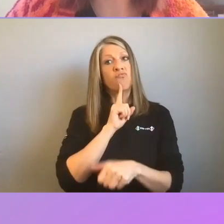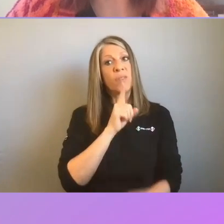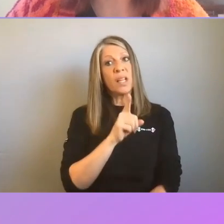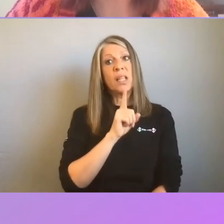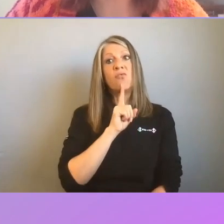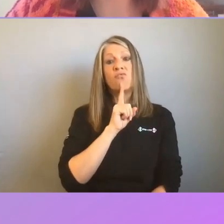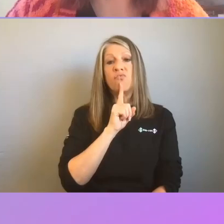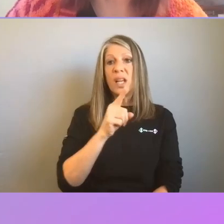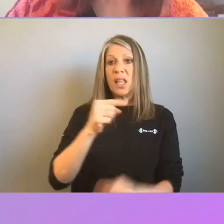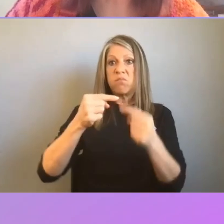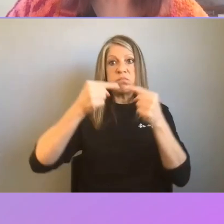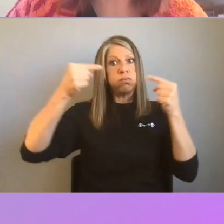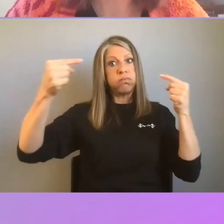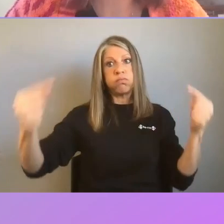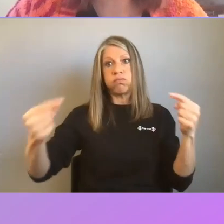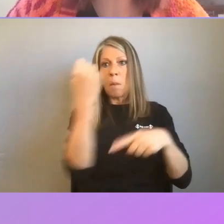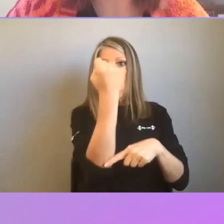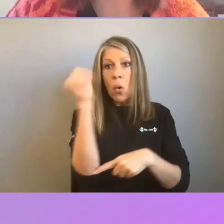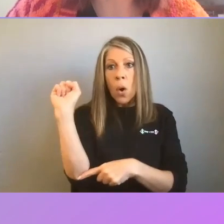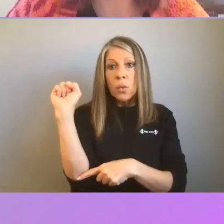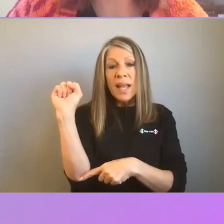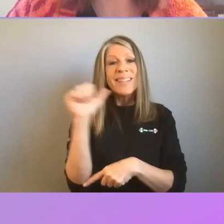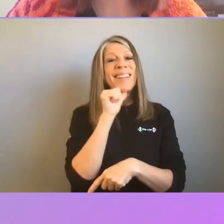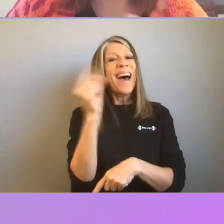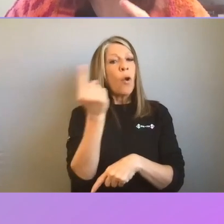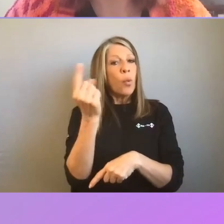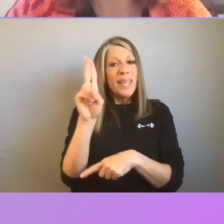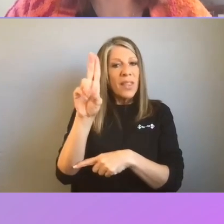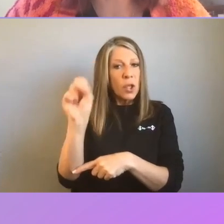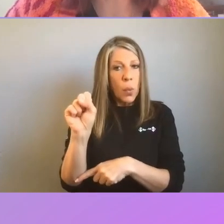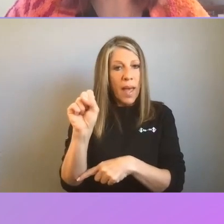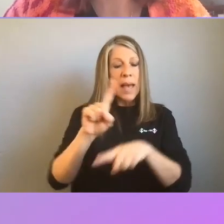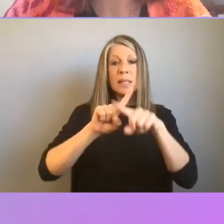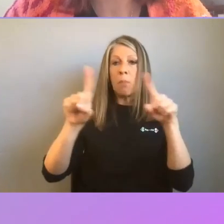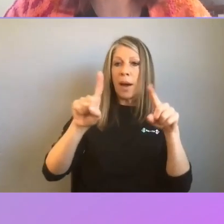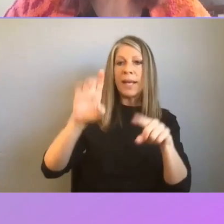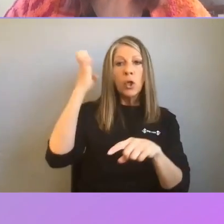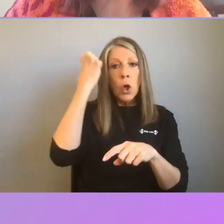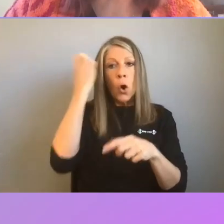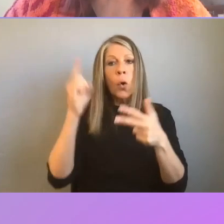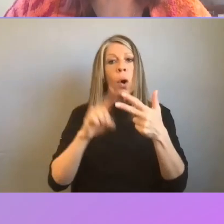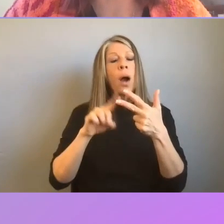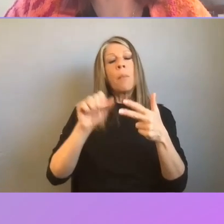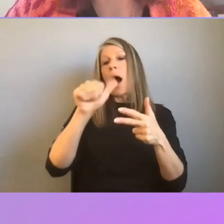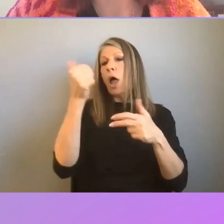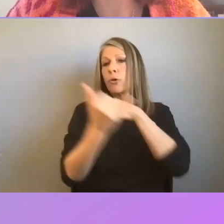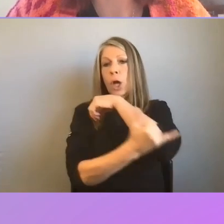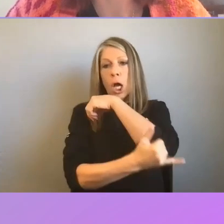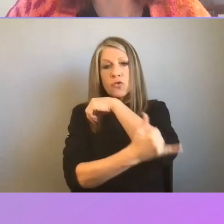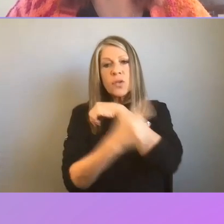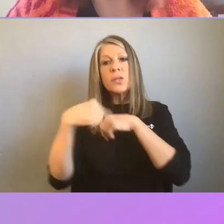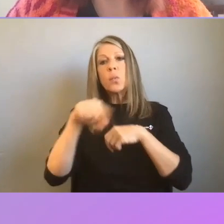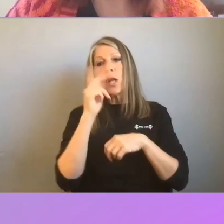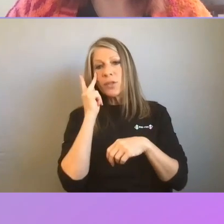really polarizing protests, not only in the United States, but in Europe and lots of other countries that we're